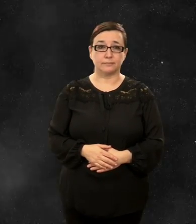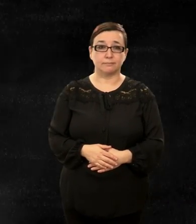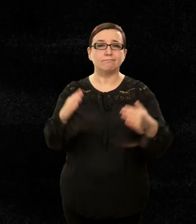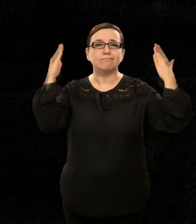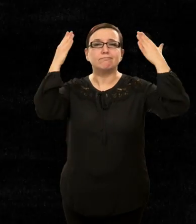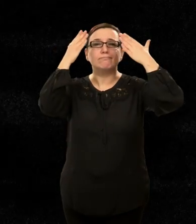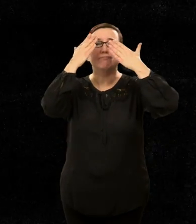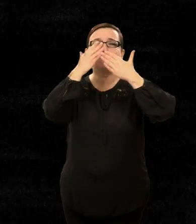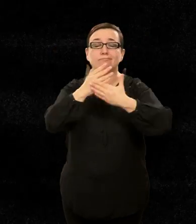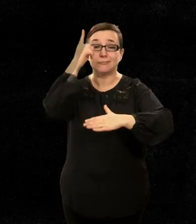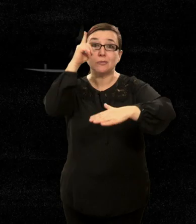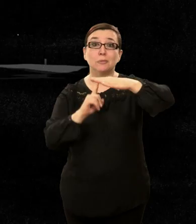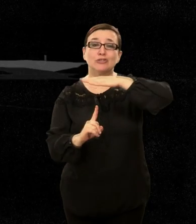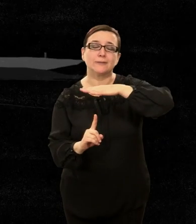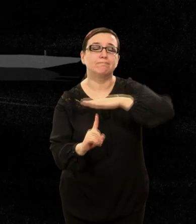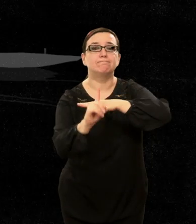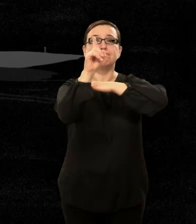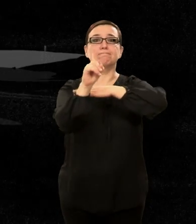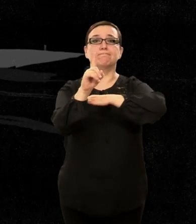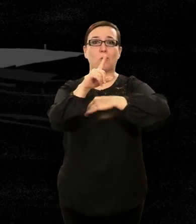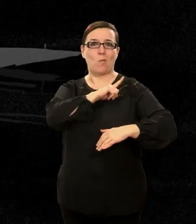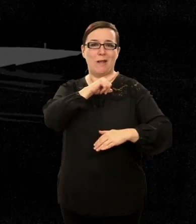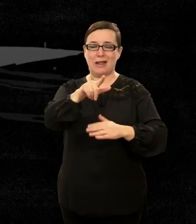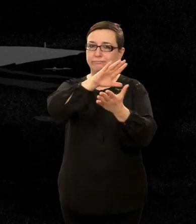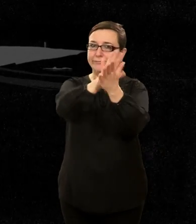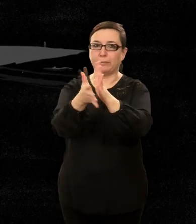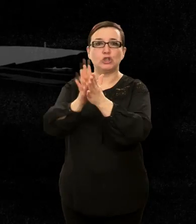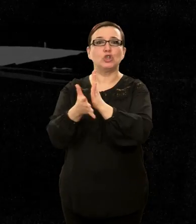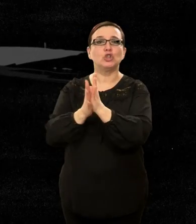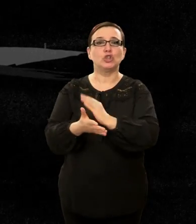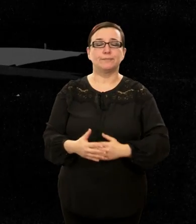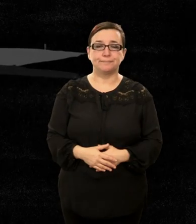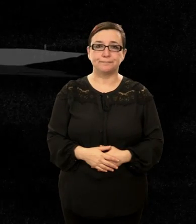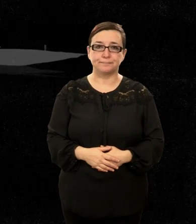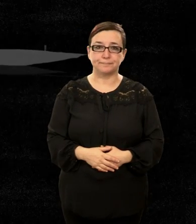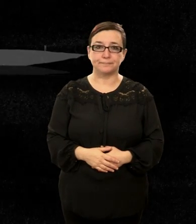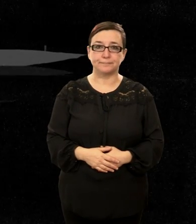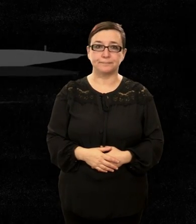Night has fallen when the submarine is finally forced to surface after sustaining serious damage.